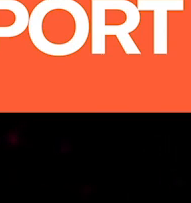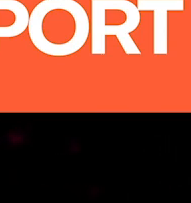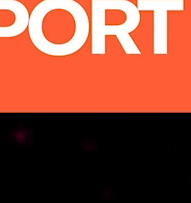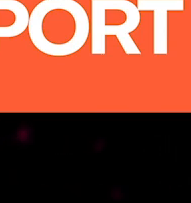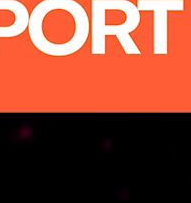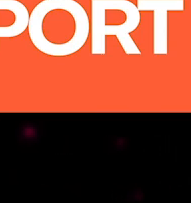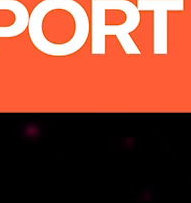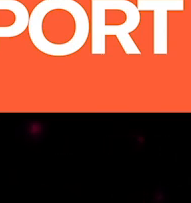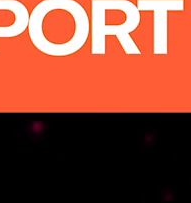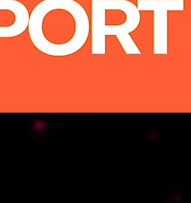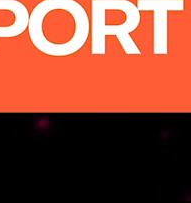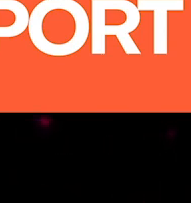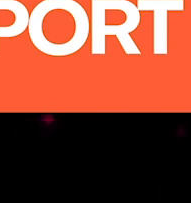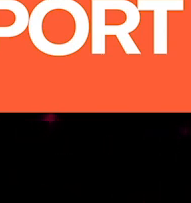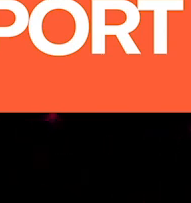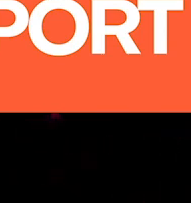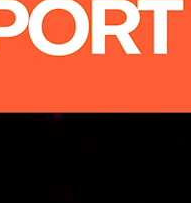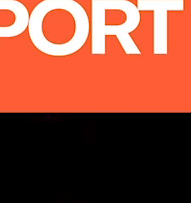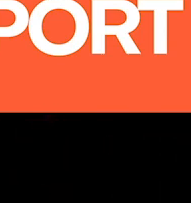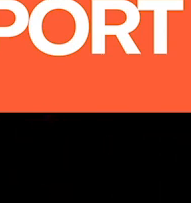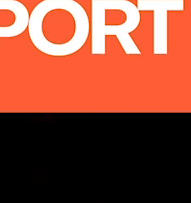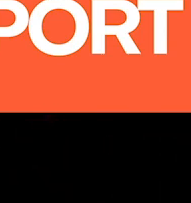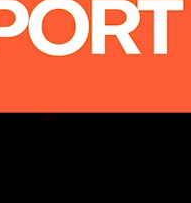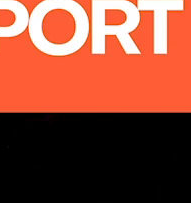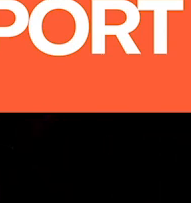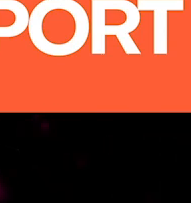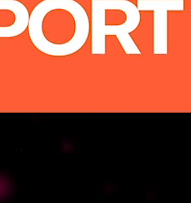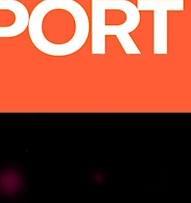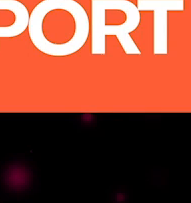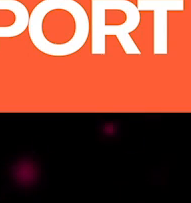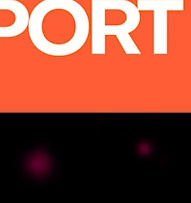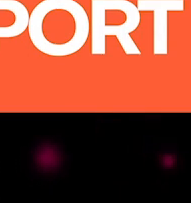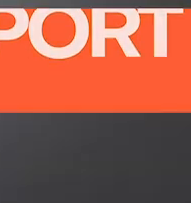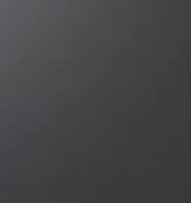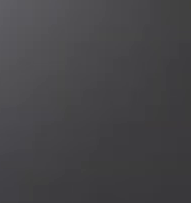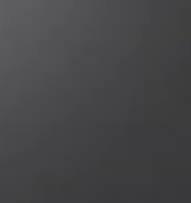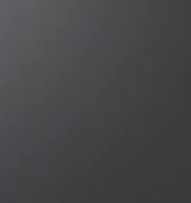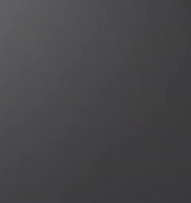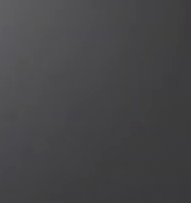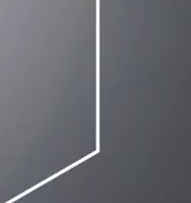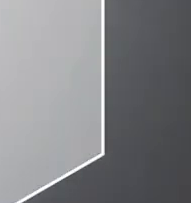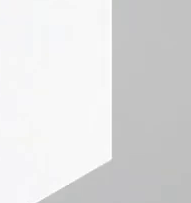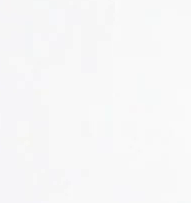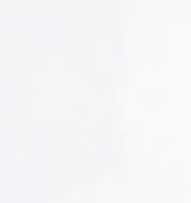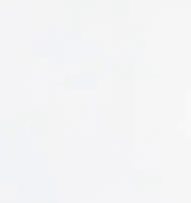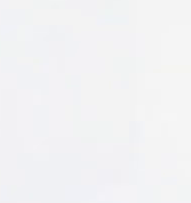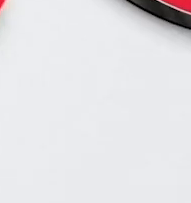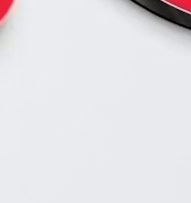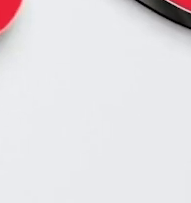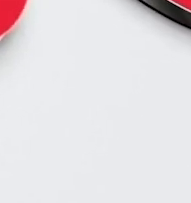gift, every tithe, every offering, and every generous material support. God bless you.